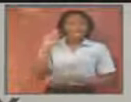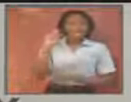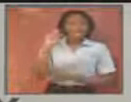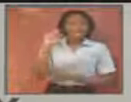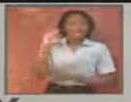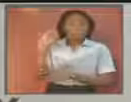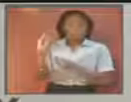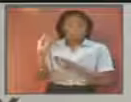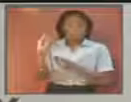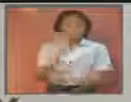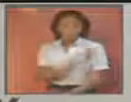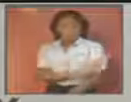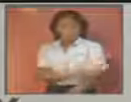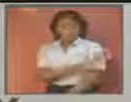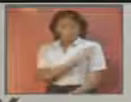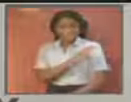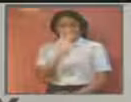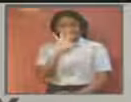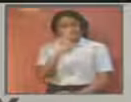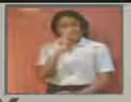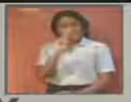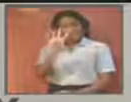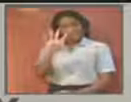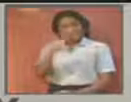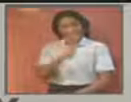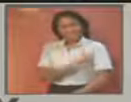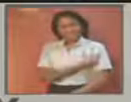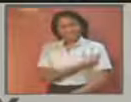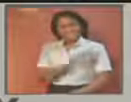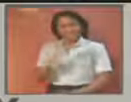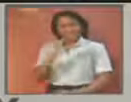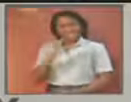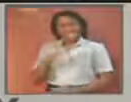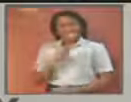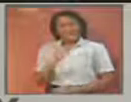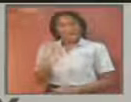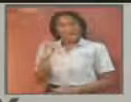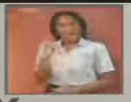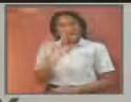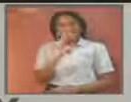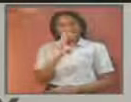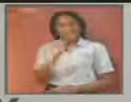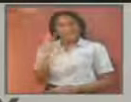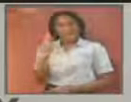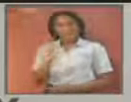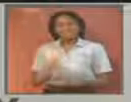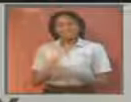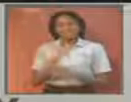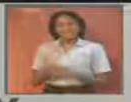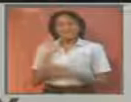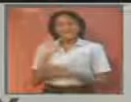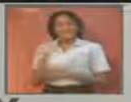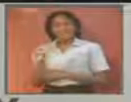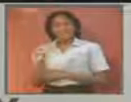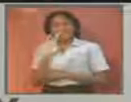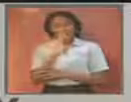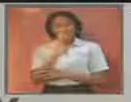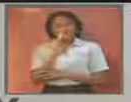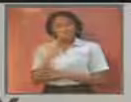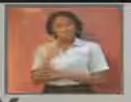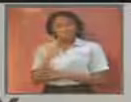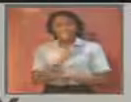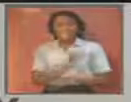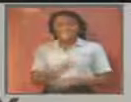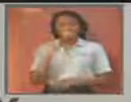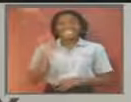843 vaccines, Mayaro 701, Rio Claro 812, and at the Tacarigua